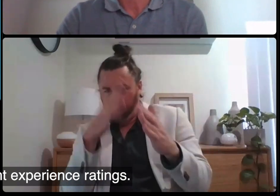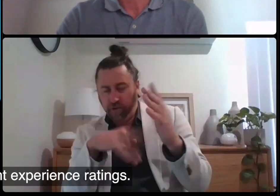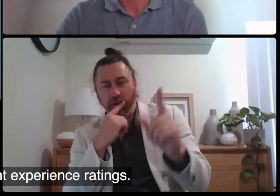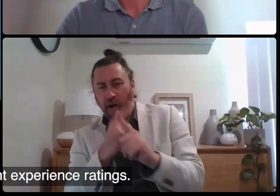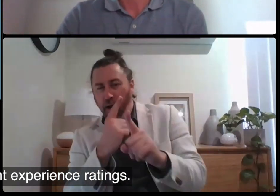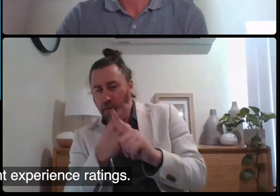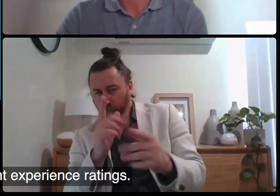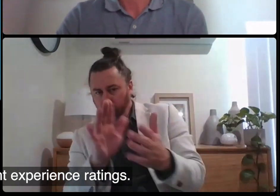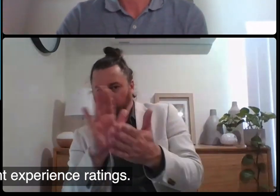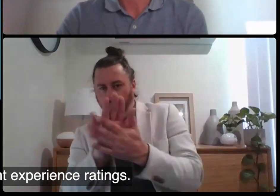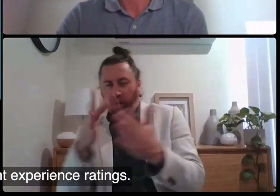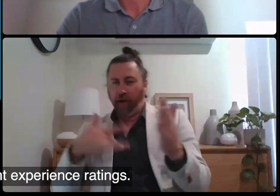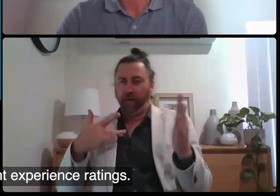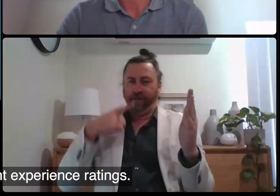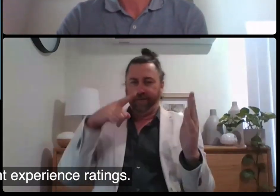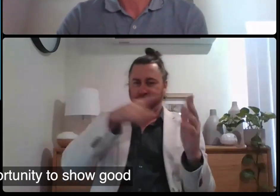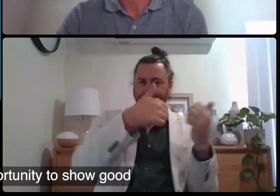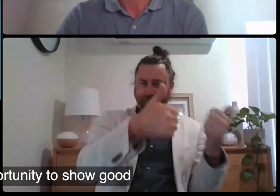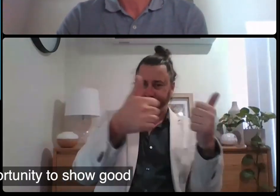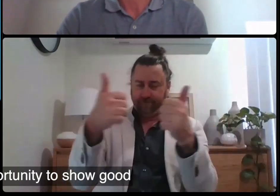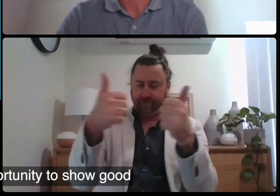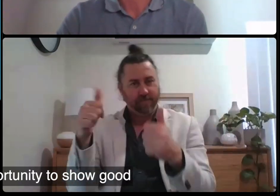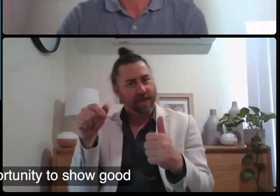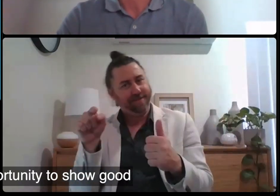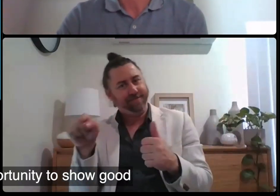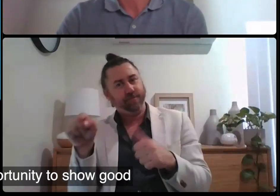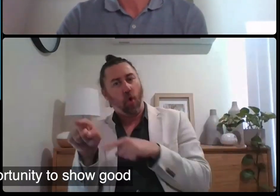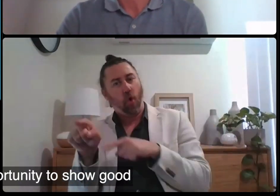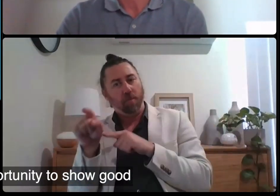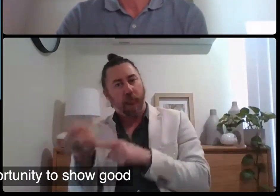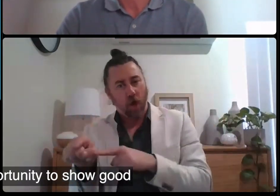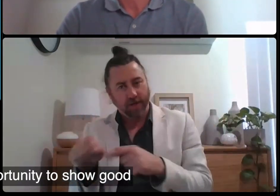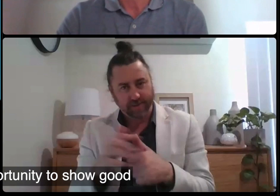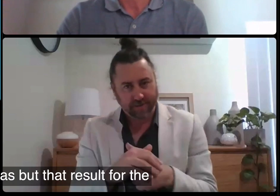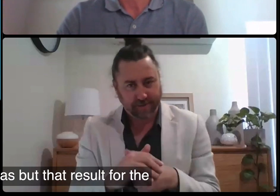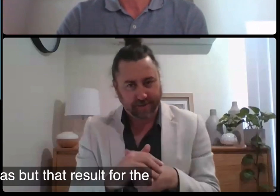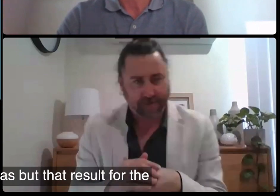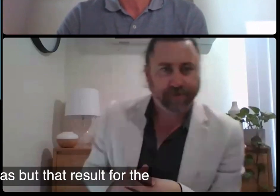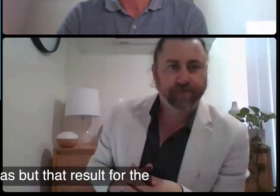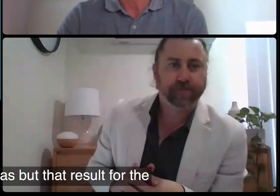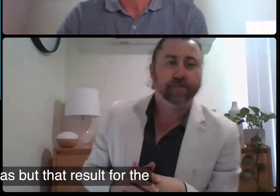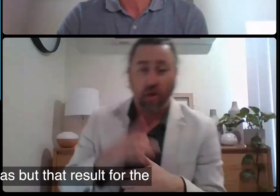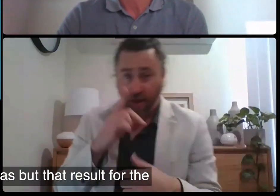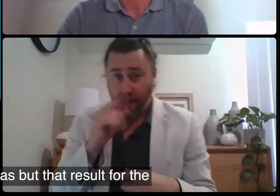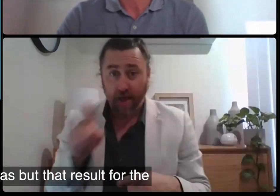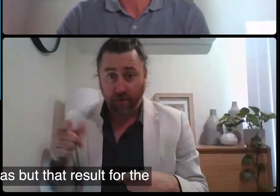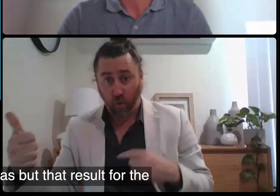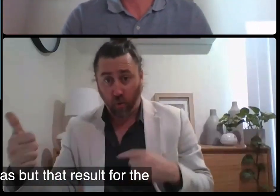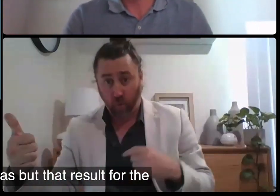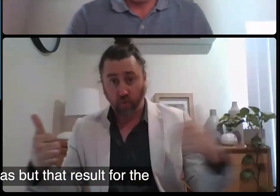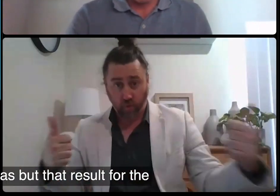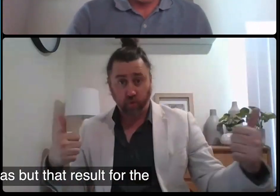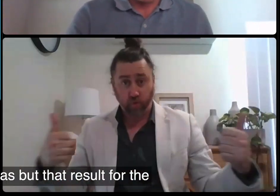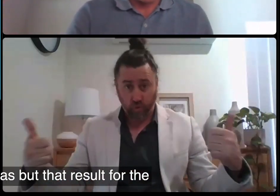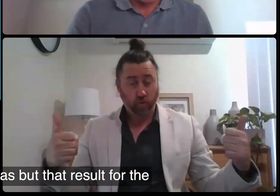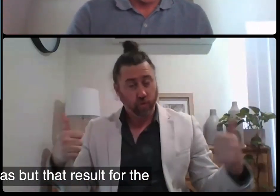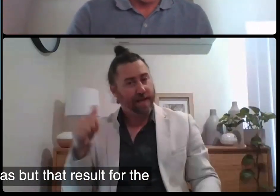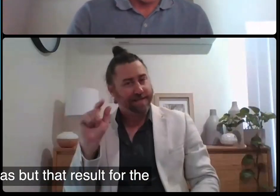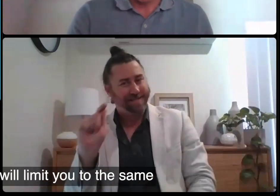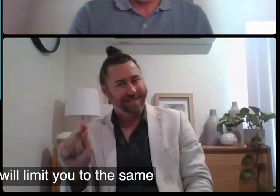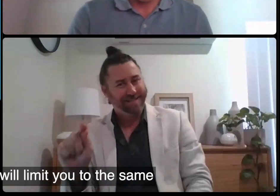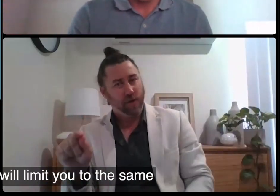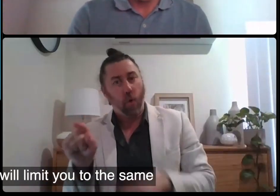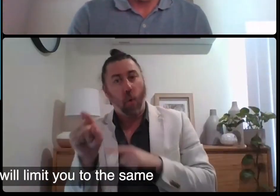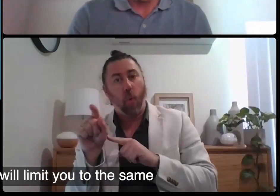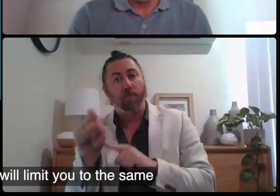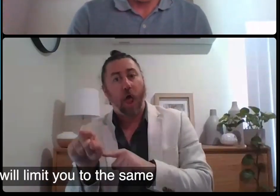resident experience ratings. So there's still an opportunity to show good performance in those other areas, but that